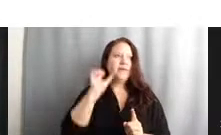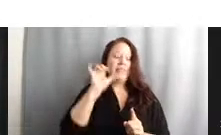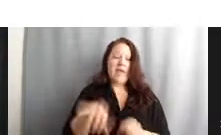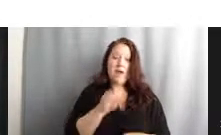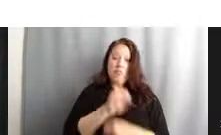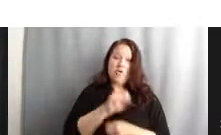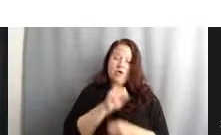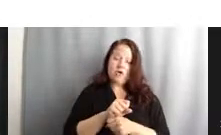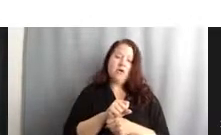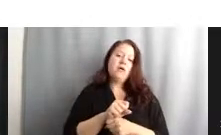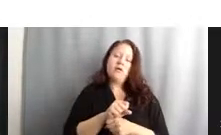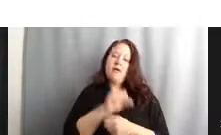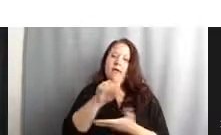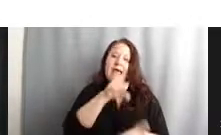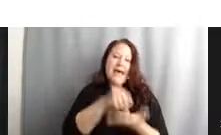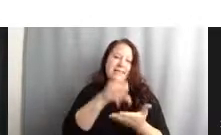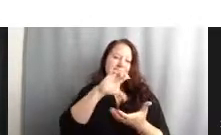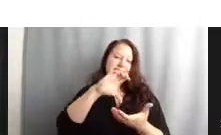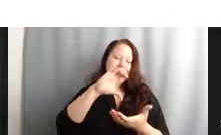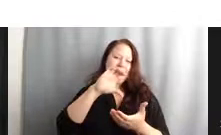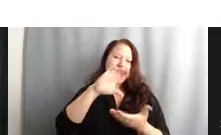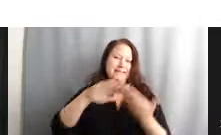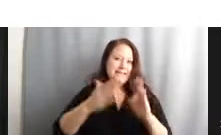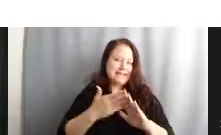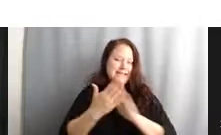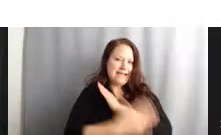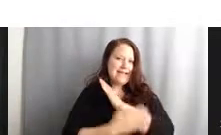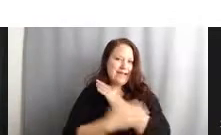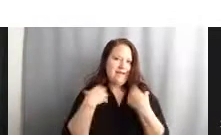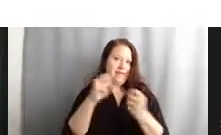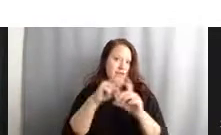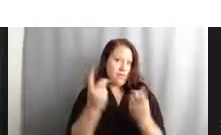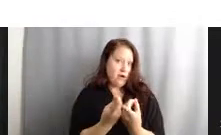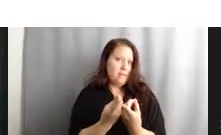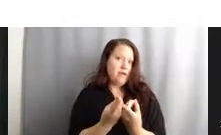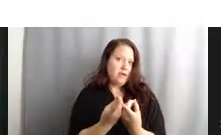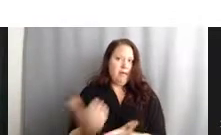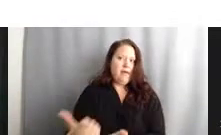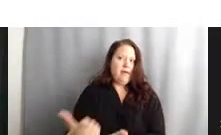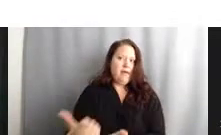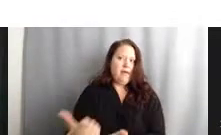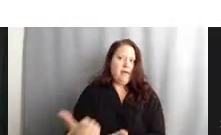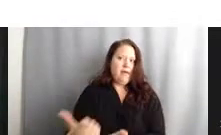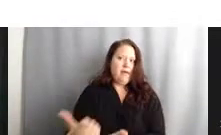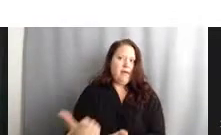that Athens City County Health Department has worked with us to develop, right? So that's the